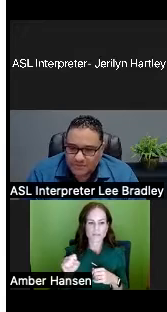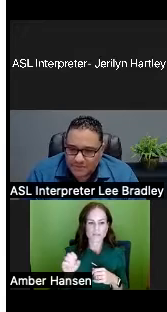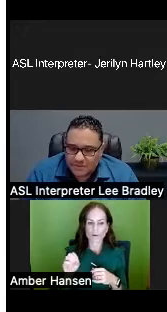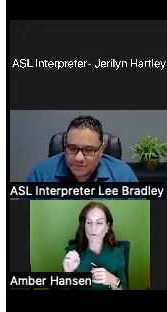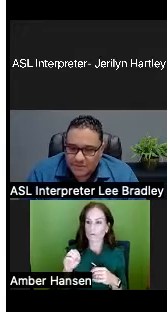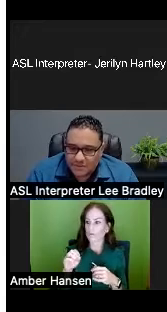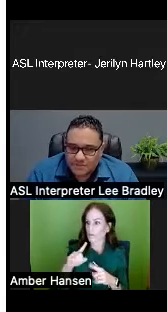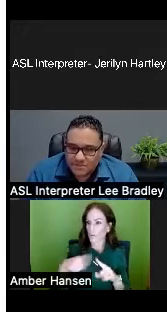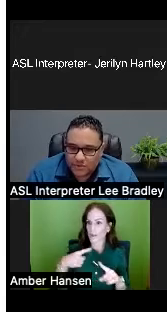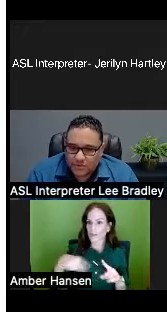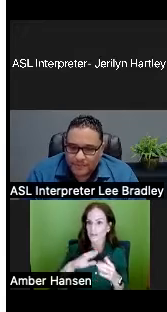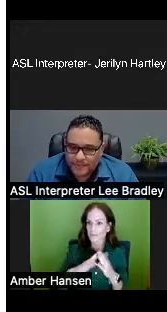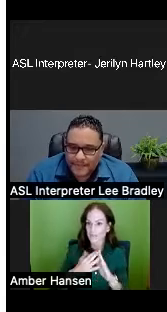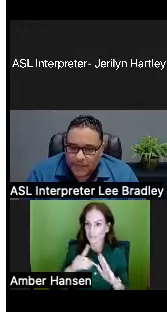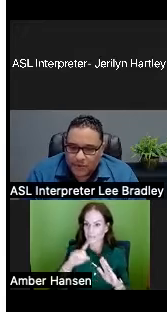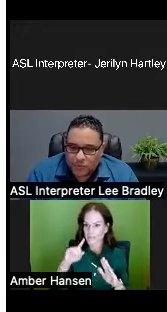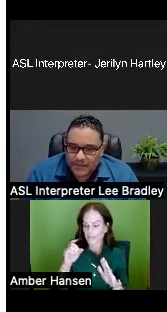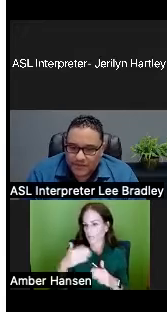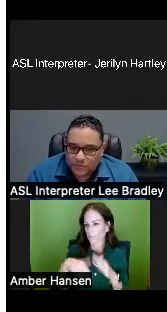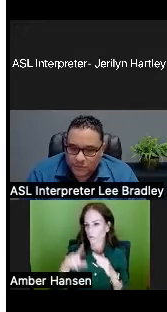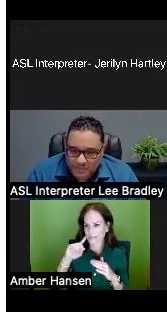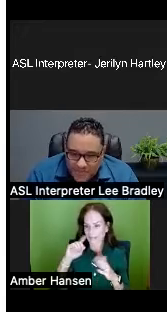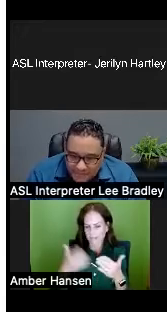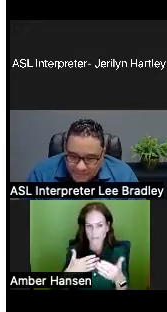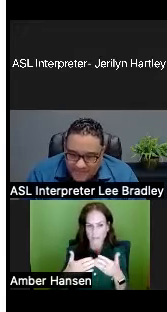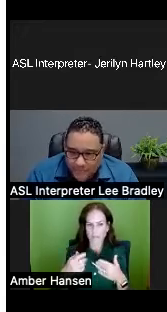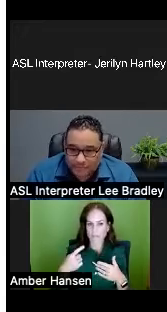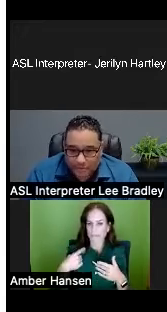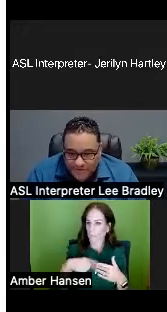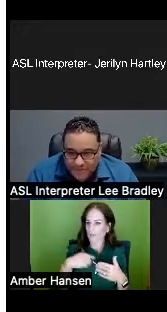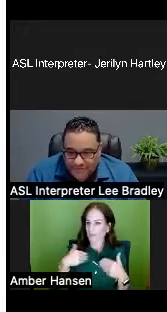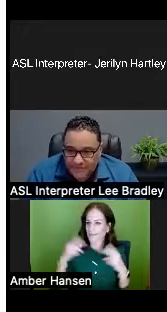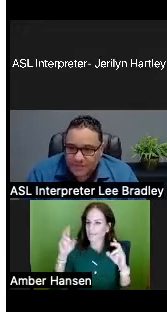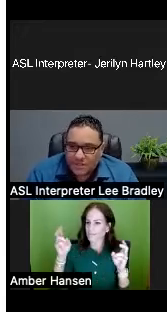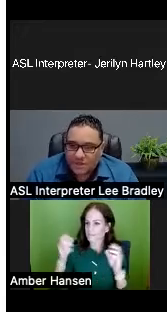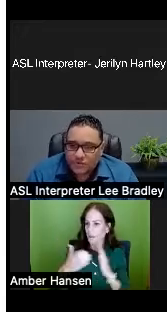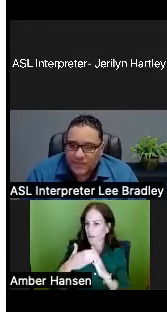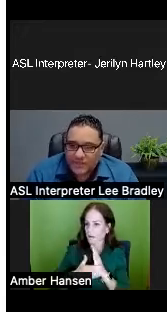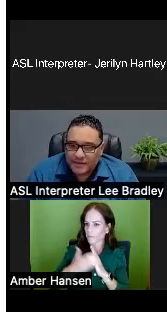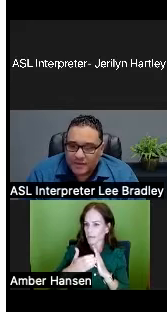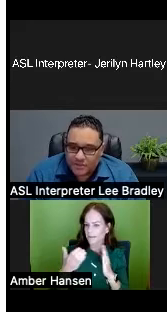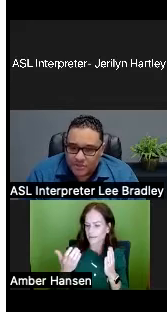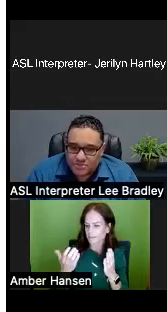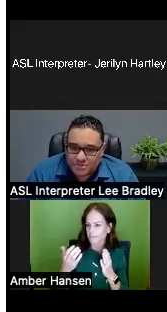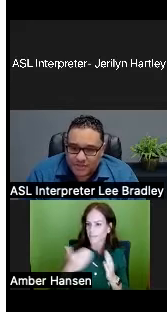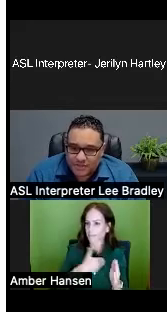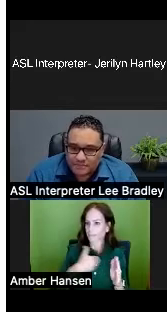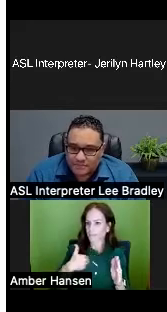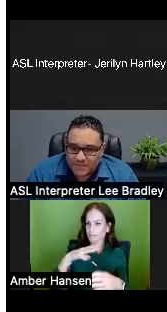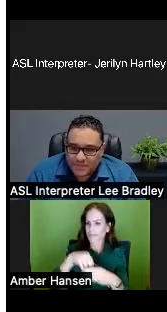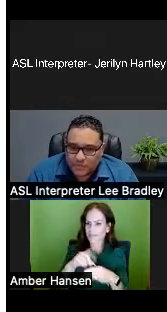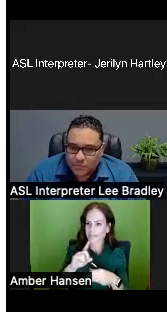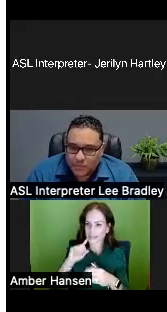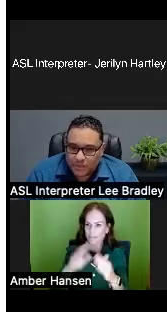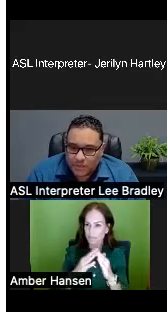it. So when we become deaf or are born deaf, we